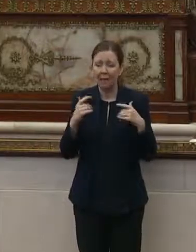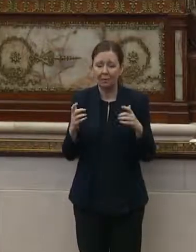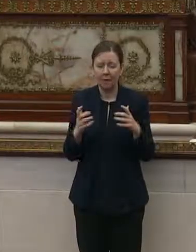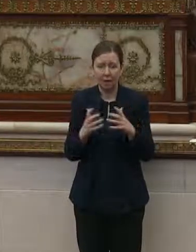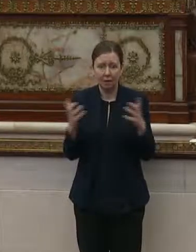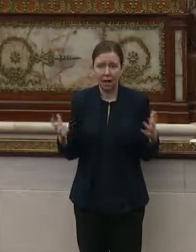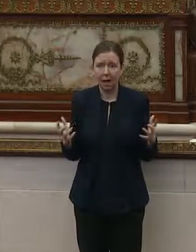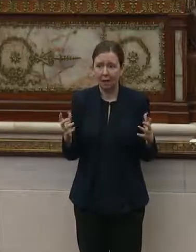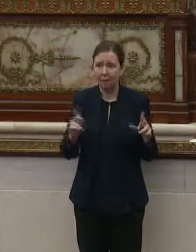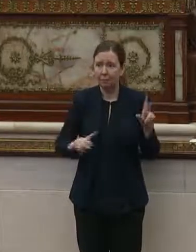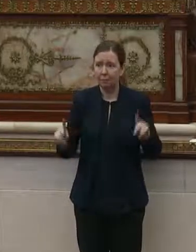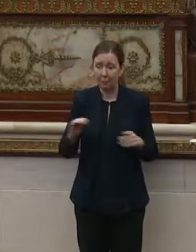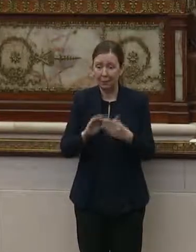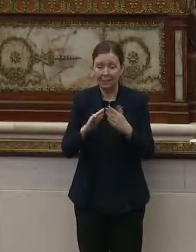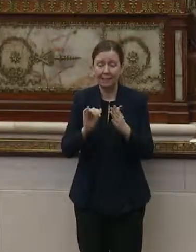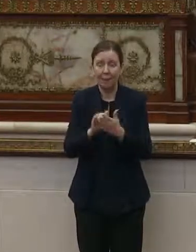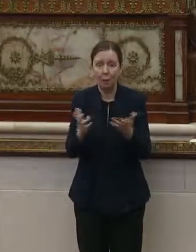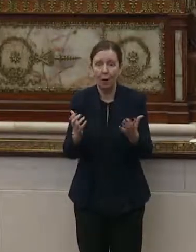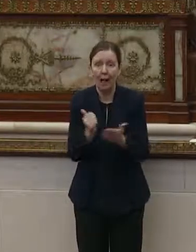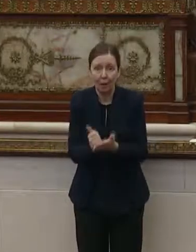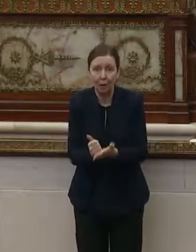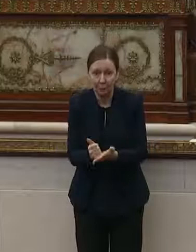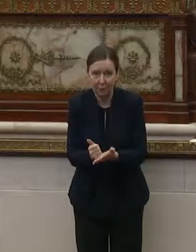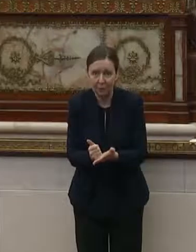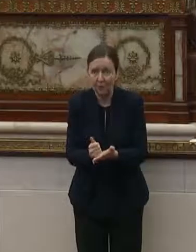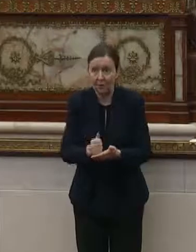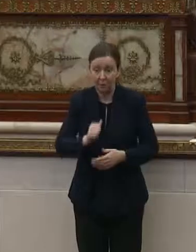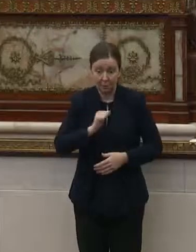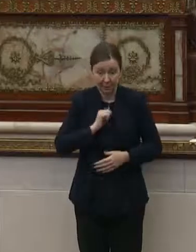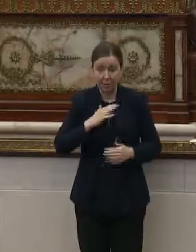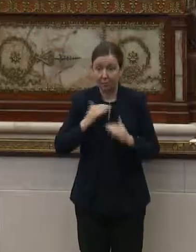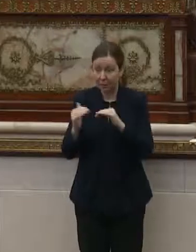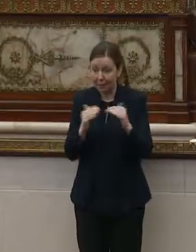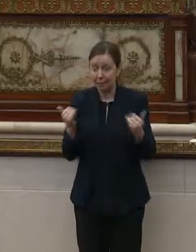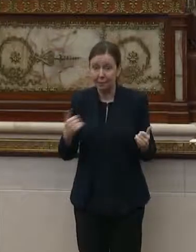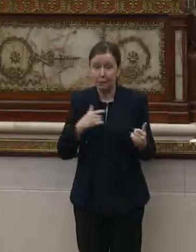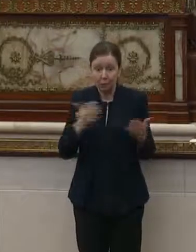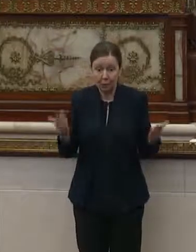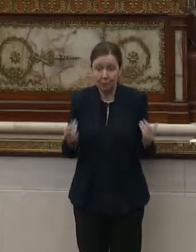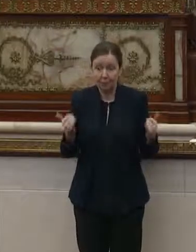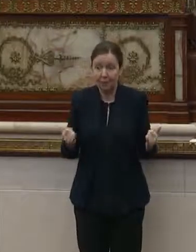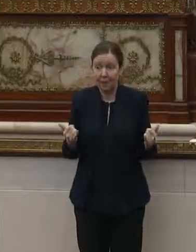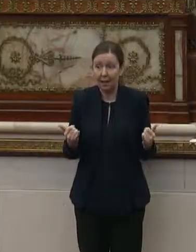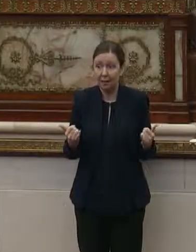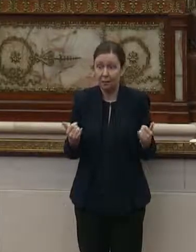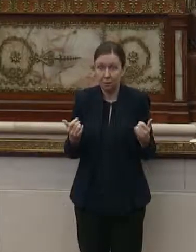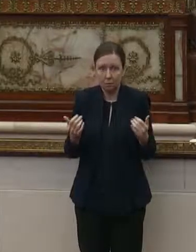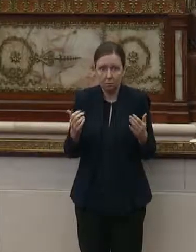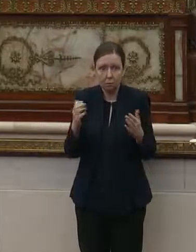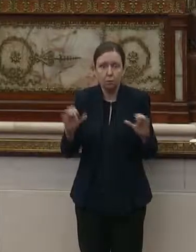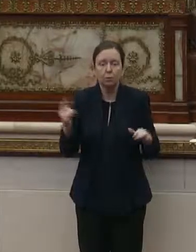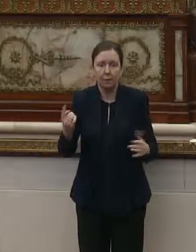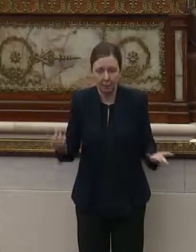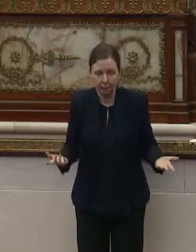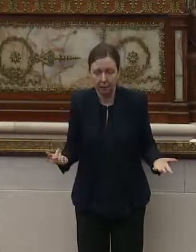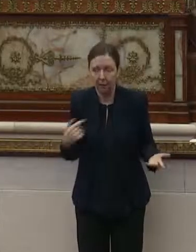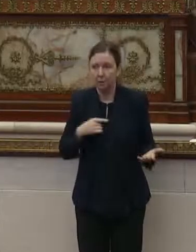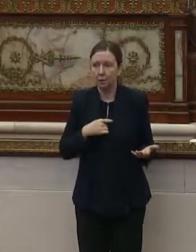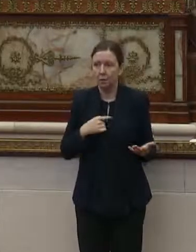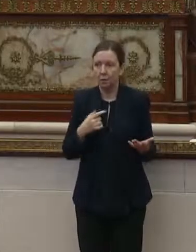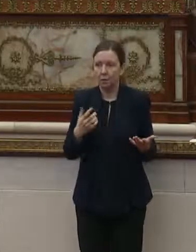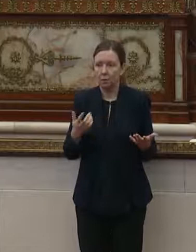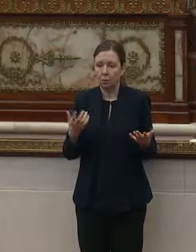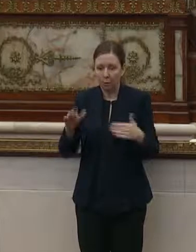tremendous people in this city who want to help. And I believe myself and my colleagues today, we're here today to be constructive. We're here today because we are all in